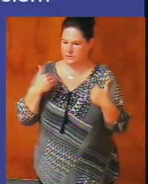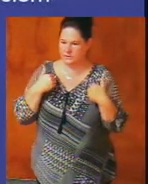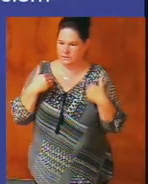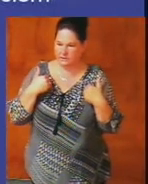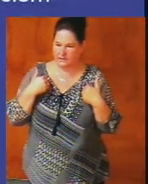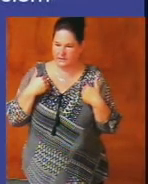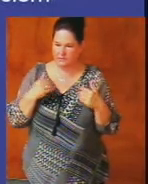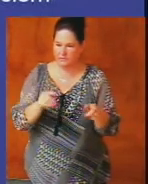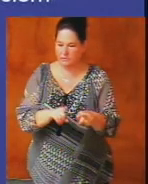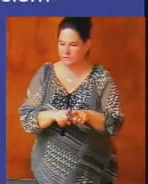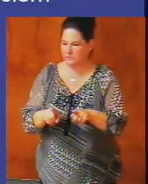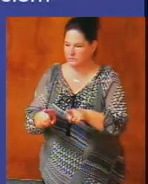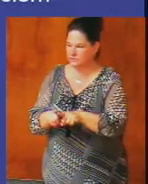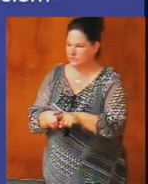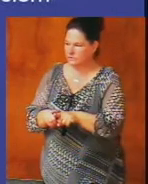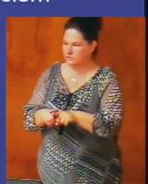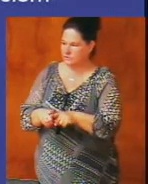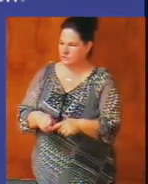as well.